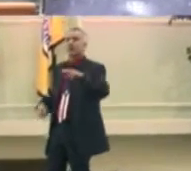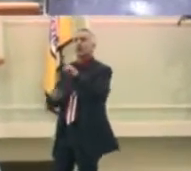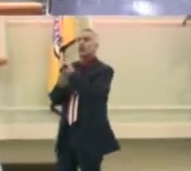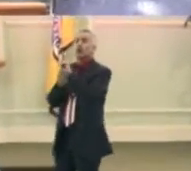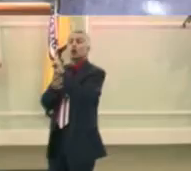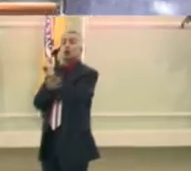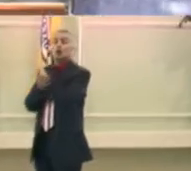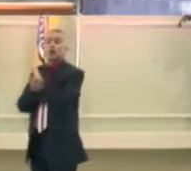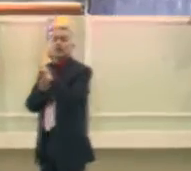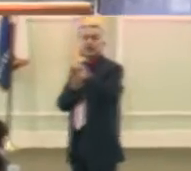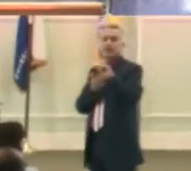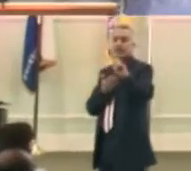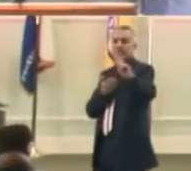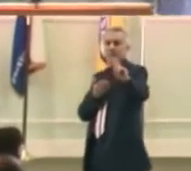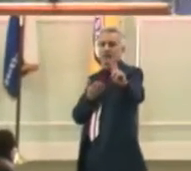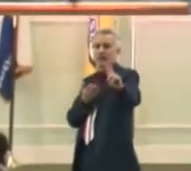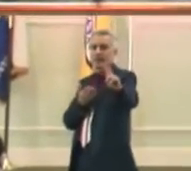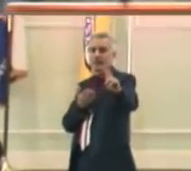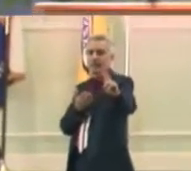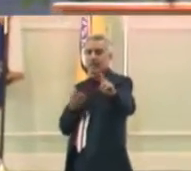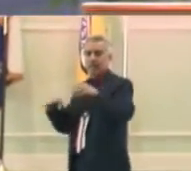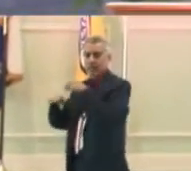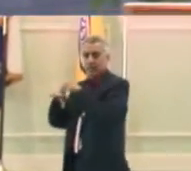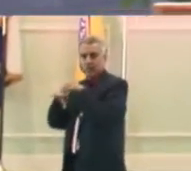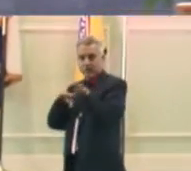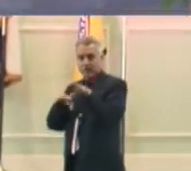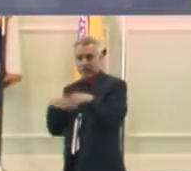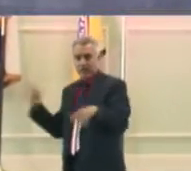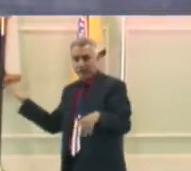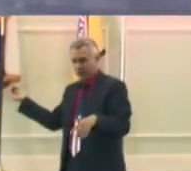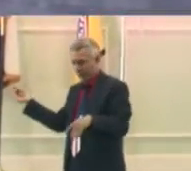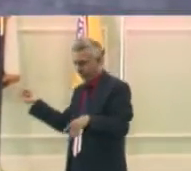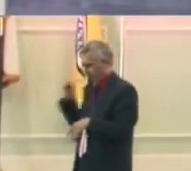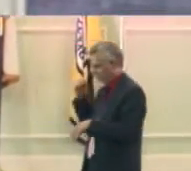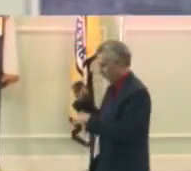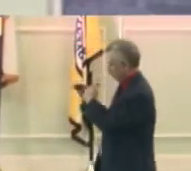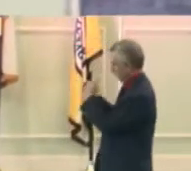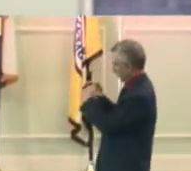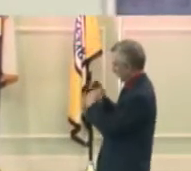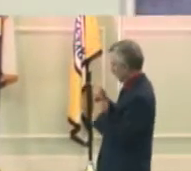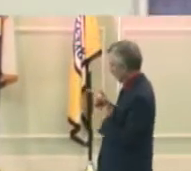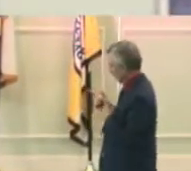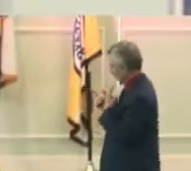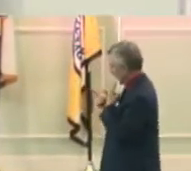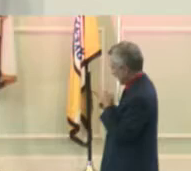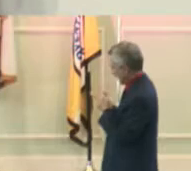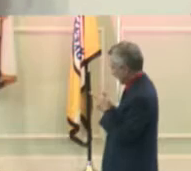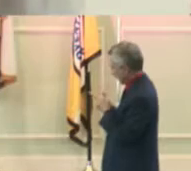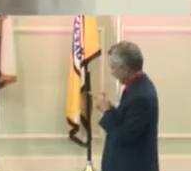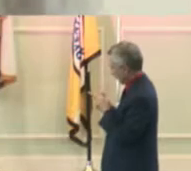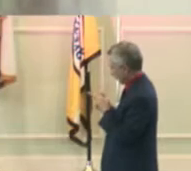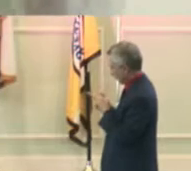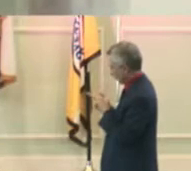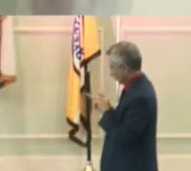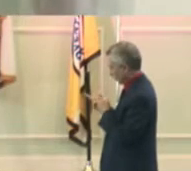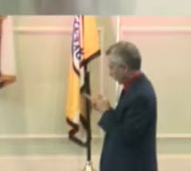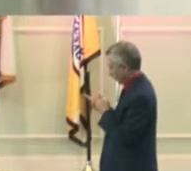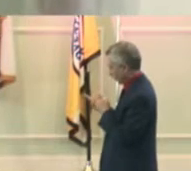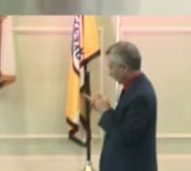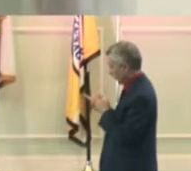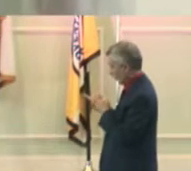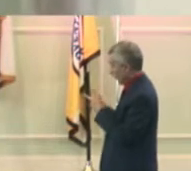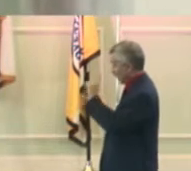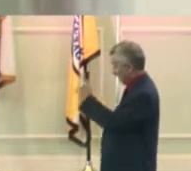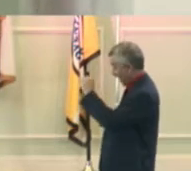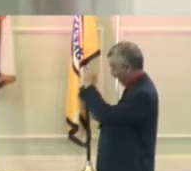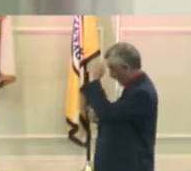the revival, he received a letter, a telegram actually, and the telegram said simply this: you have a